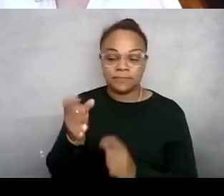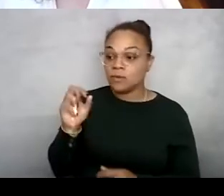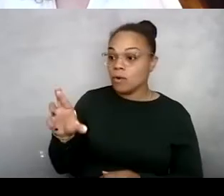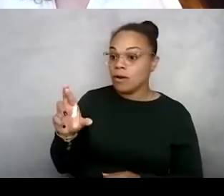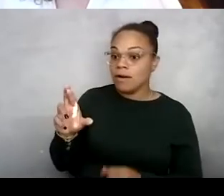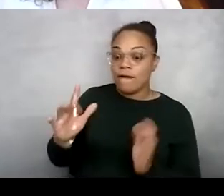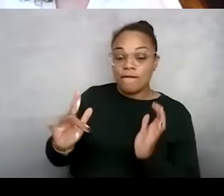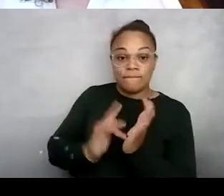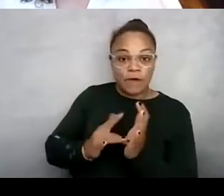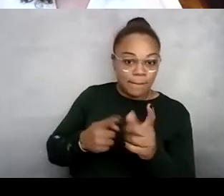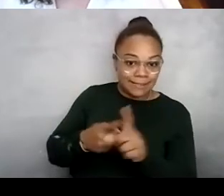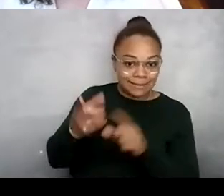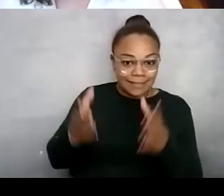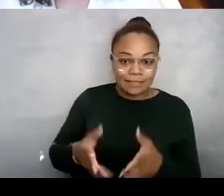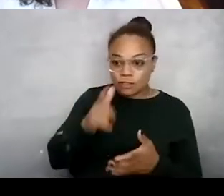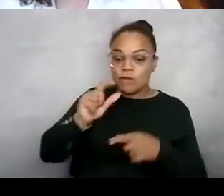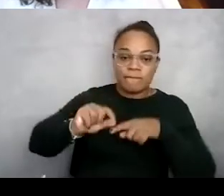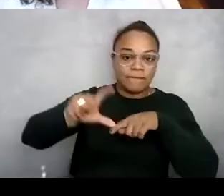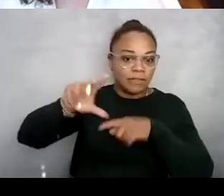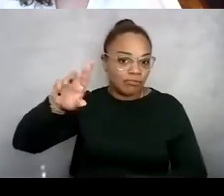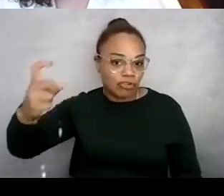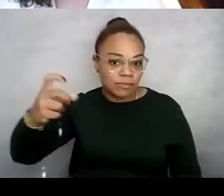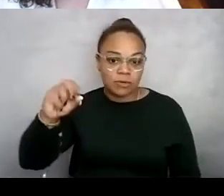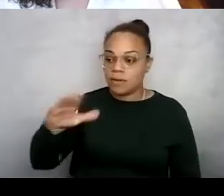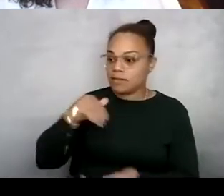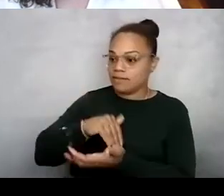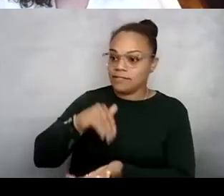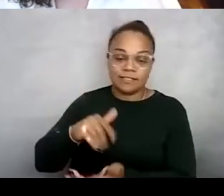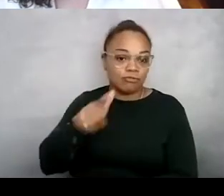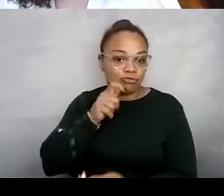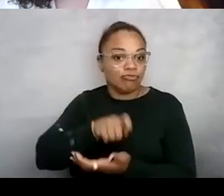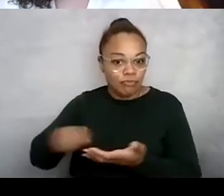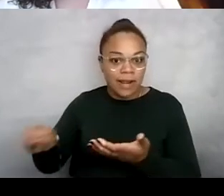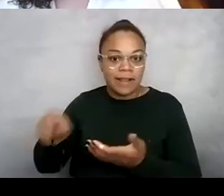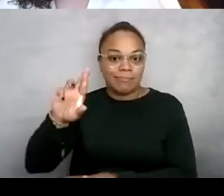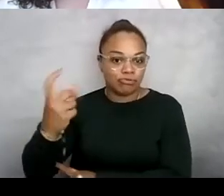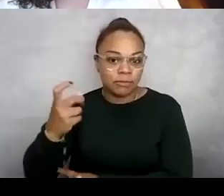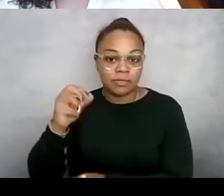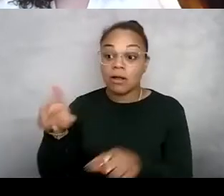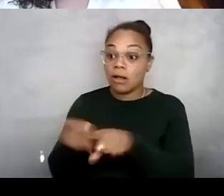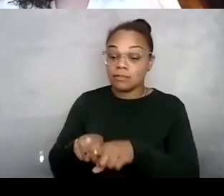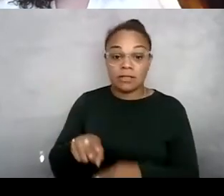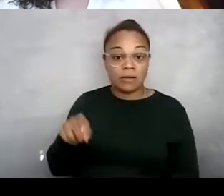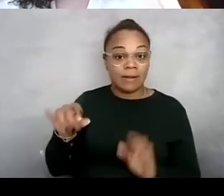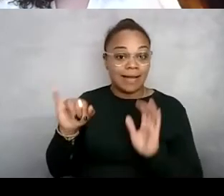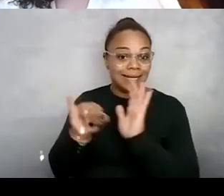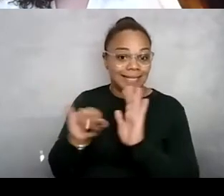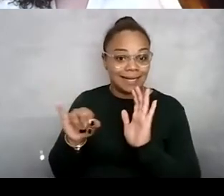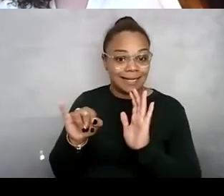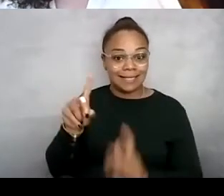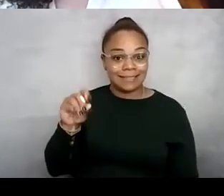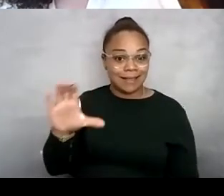scripts, the physicians who write the scripts. And then there's also the identity documents laws.